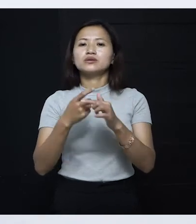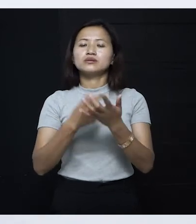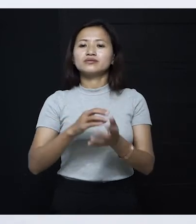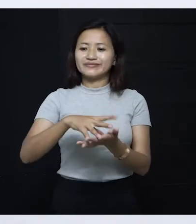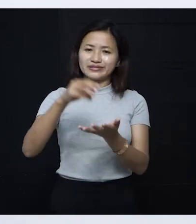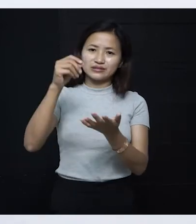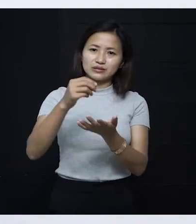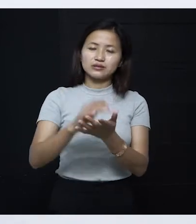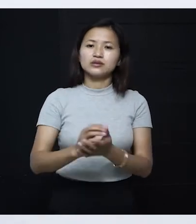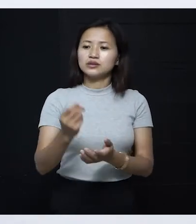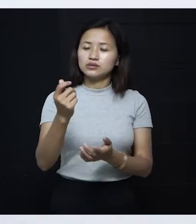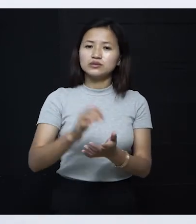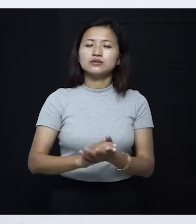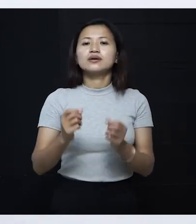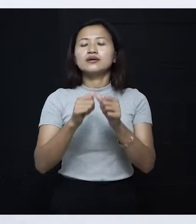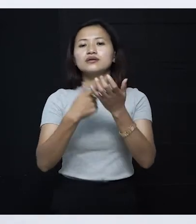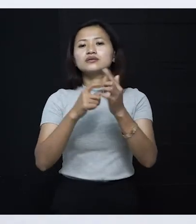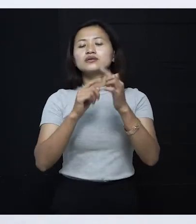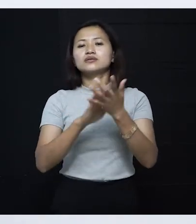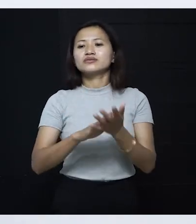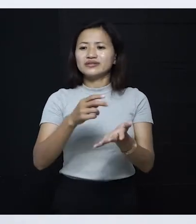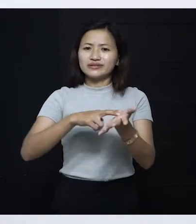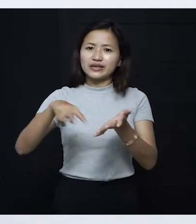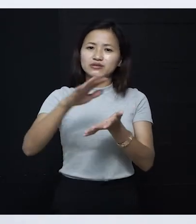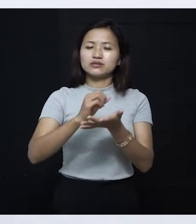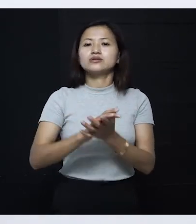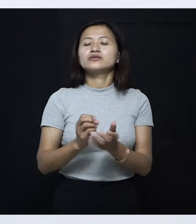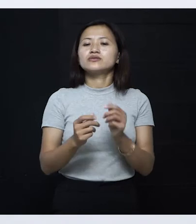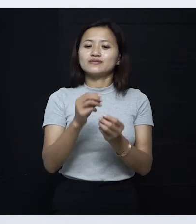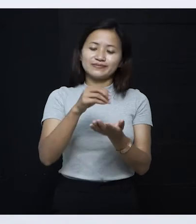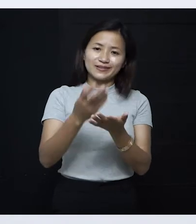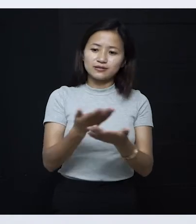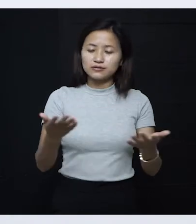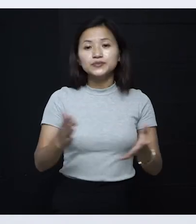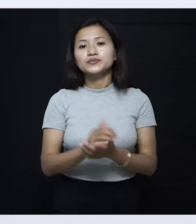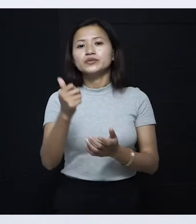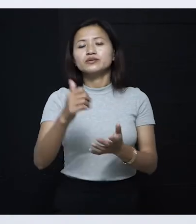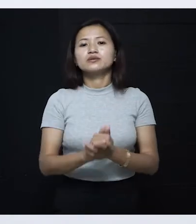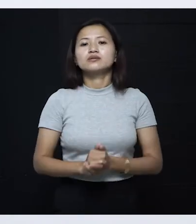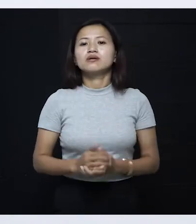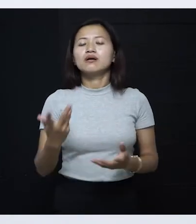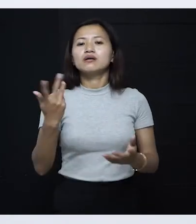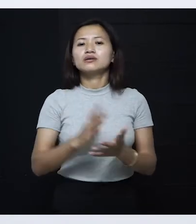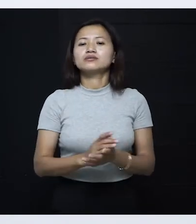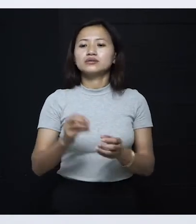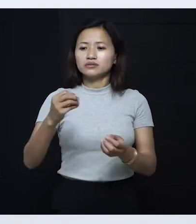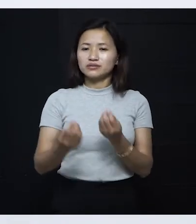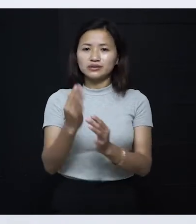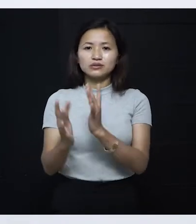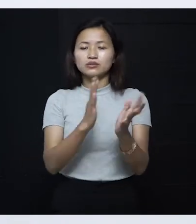Fertilizer, or so to say, artificial, not artificial, but natural fertilizer, isn't it? So all these are made, and this is how crops